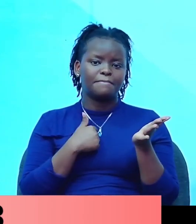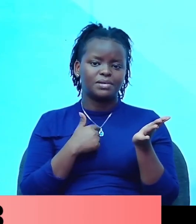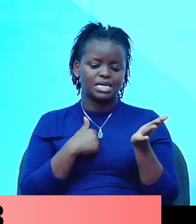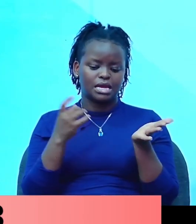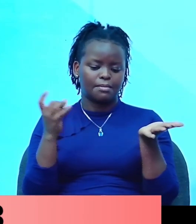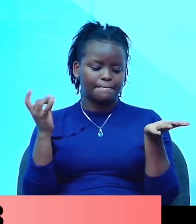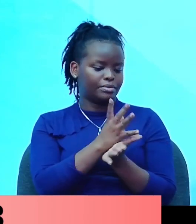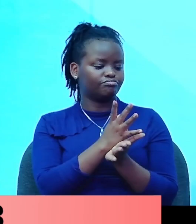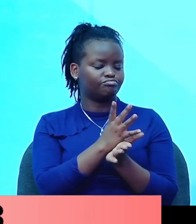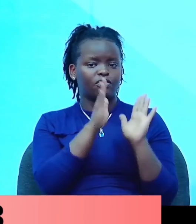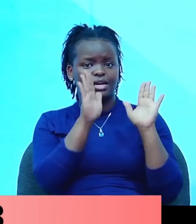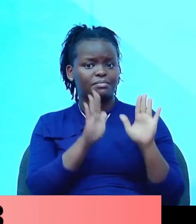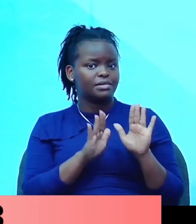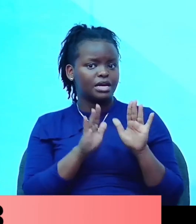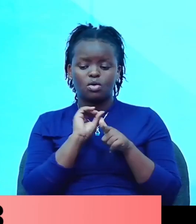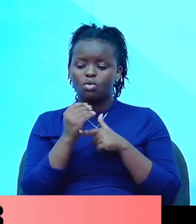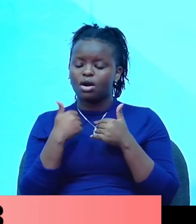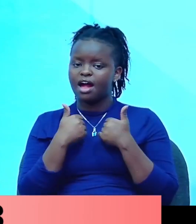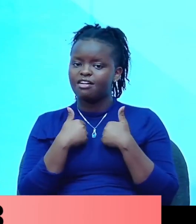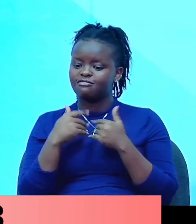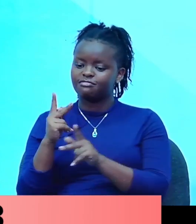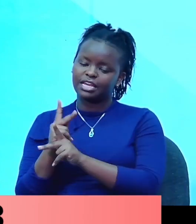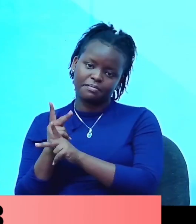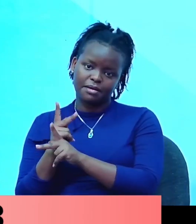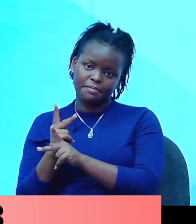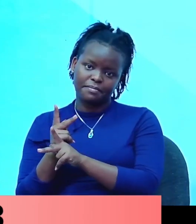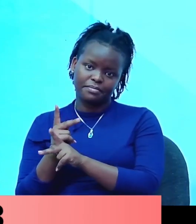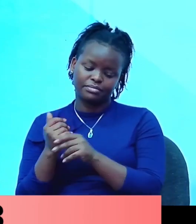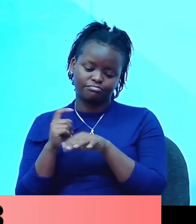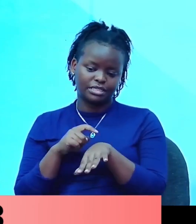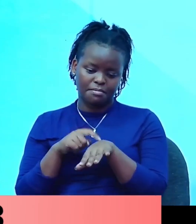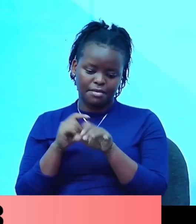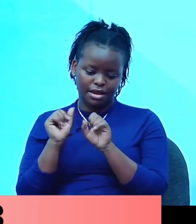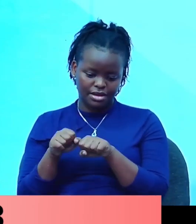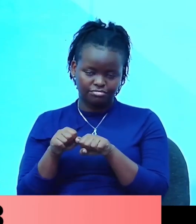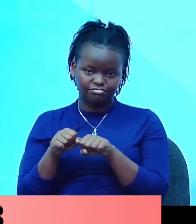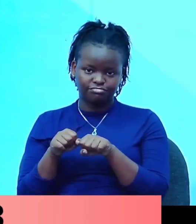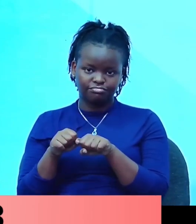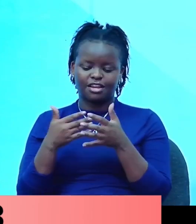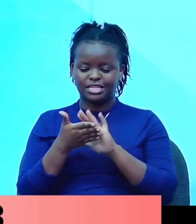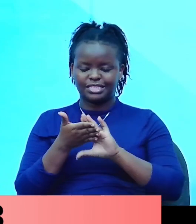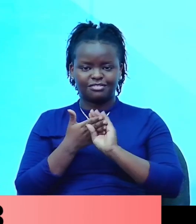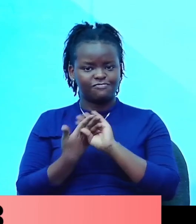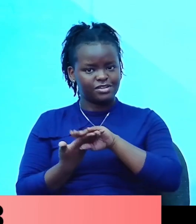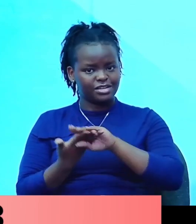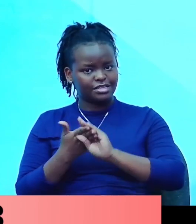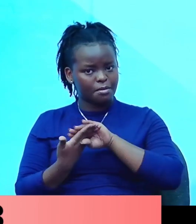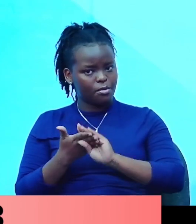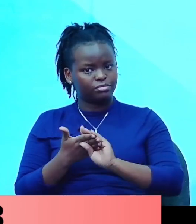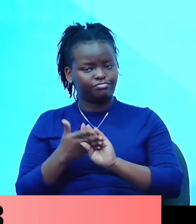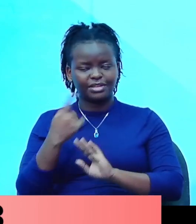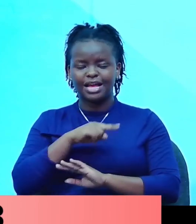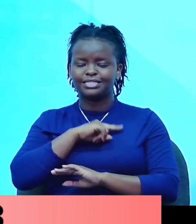of the campaign? Or kuna venye, is that period, it can be, it's a bit flexible. Yeah, so we understand that happens. I